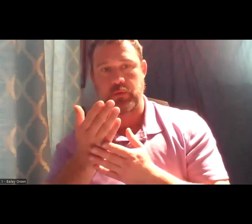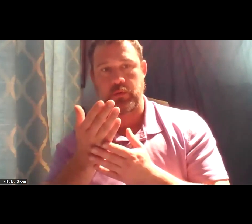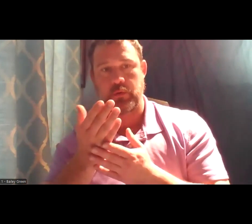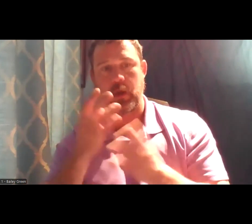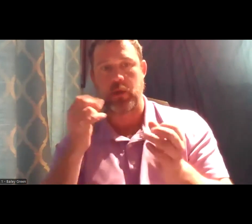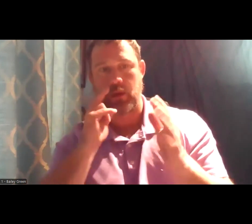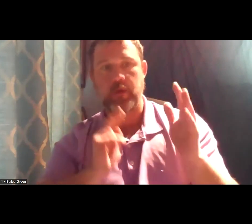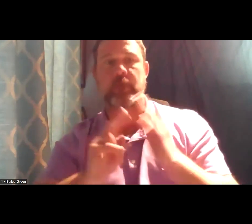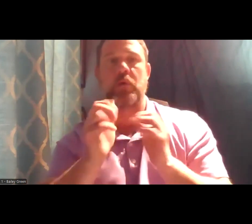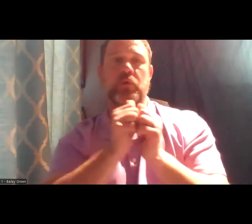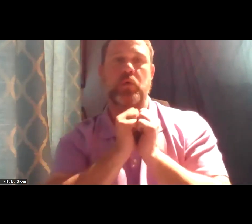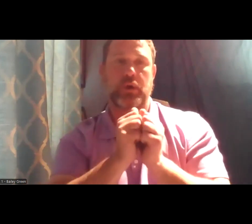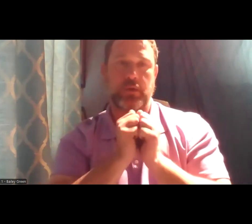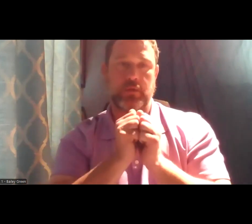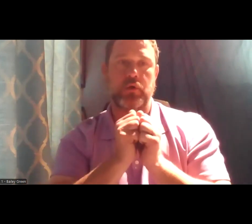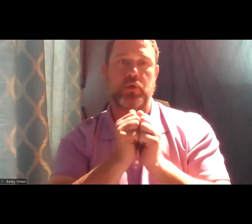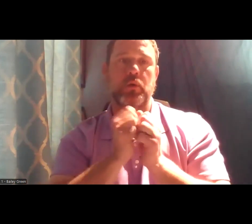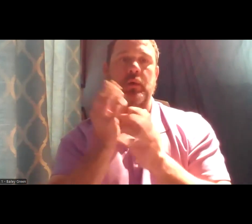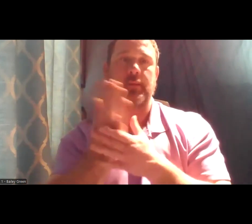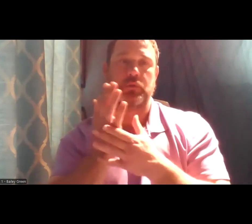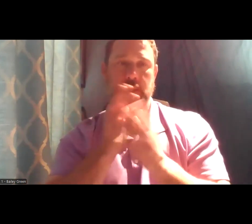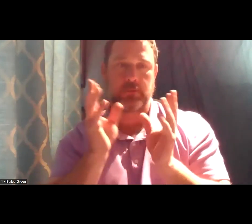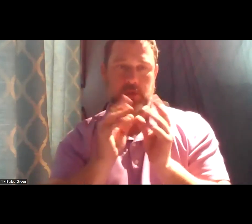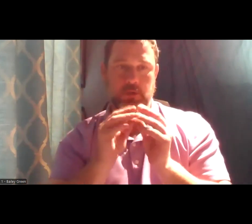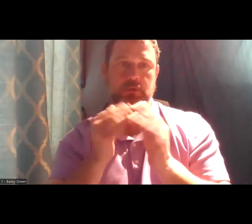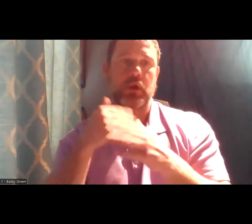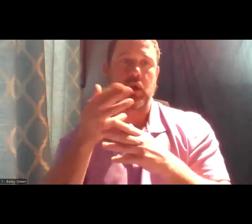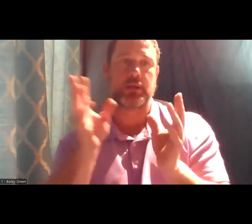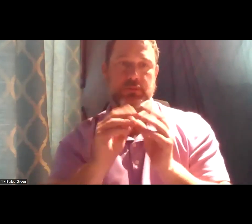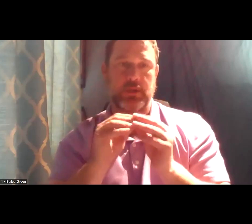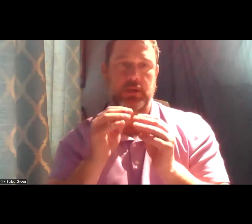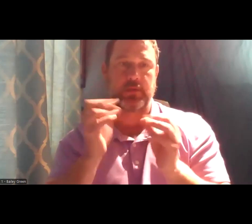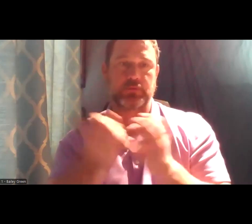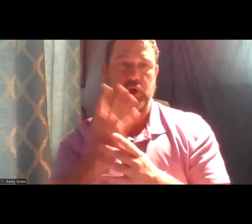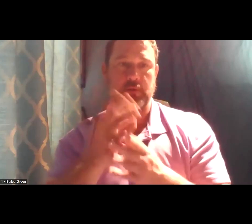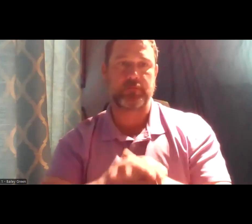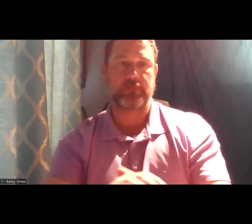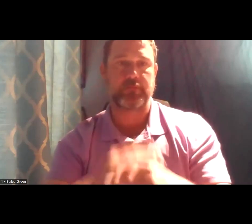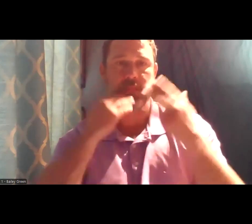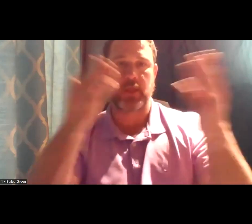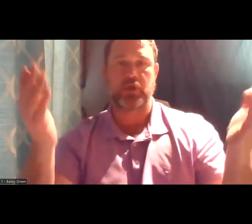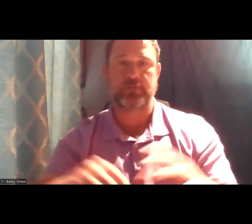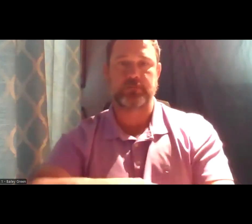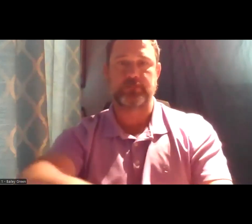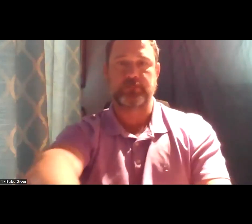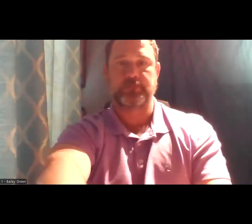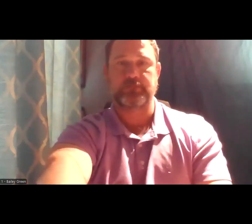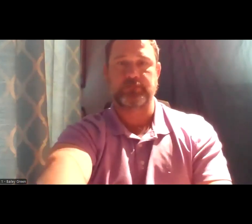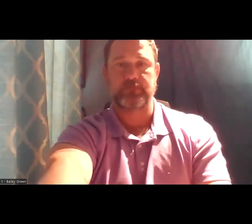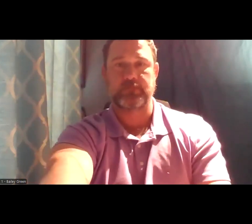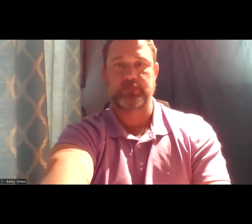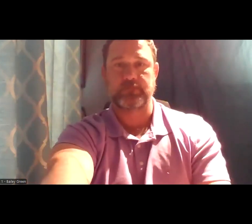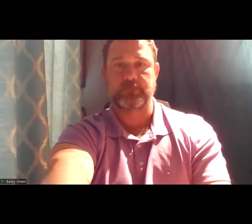look forward to working with you in between meetings and to our next meeting in the spring. Thank you all. Thank